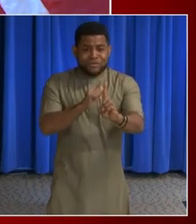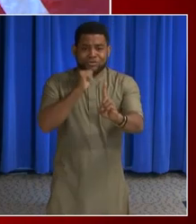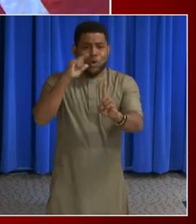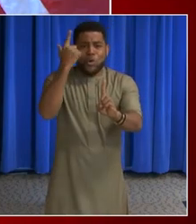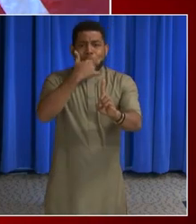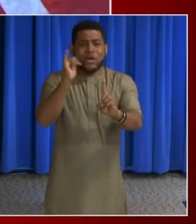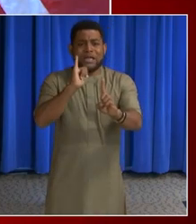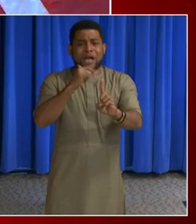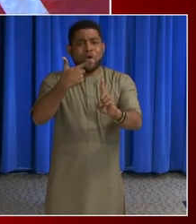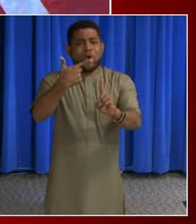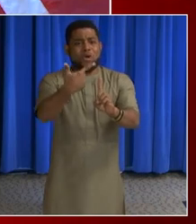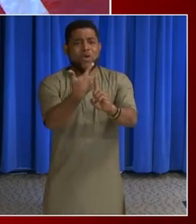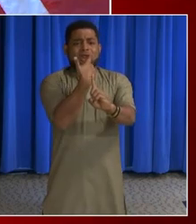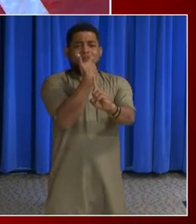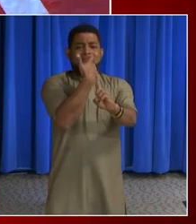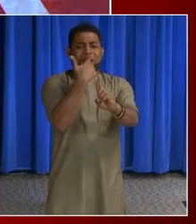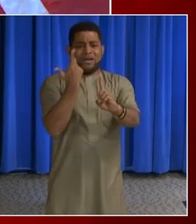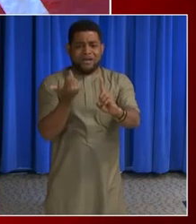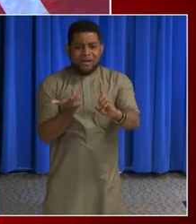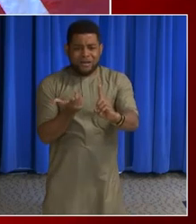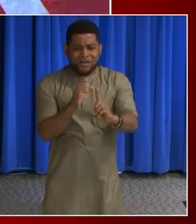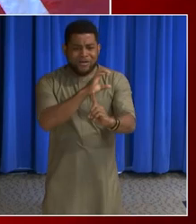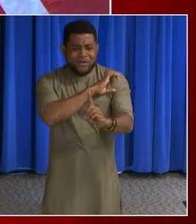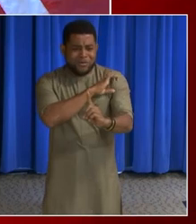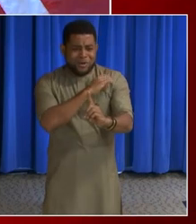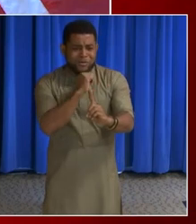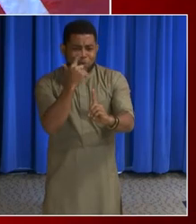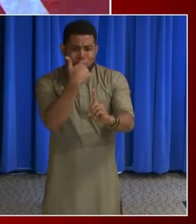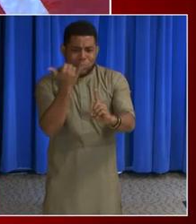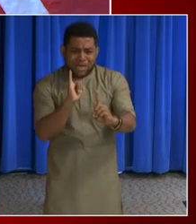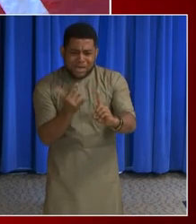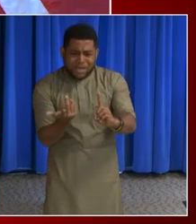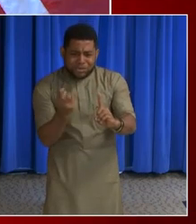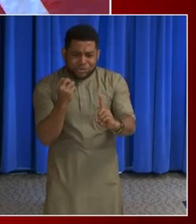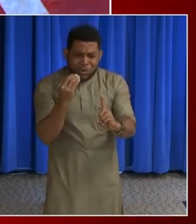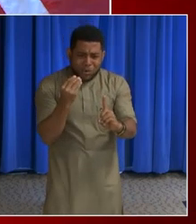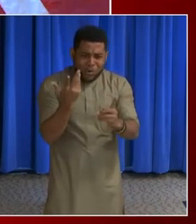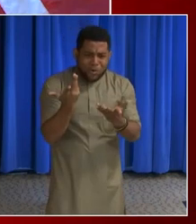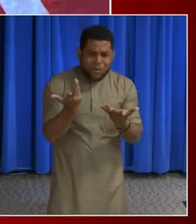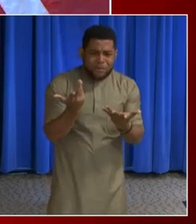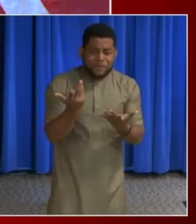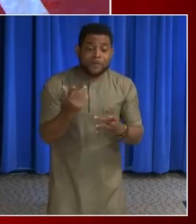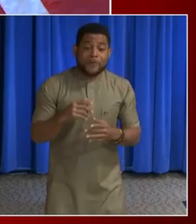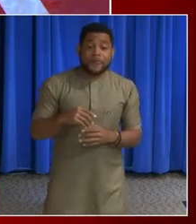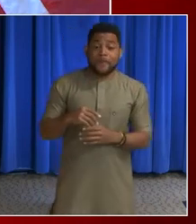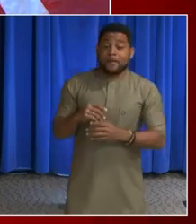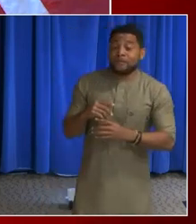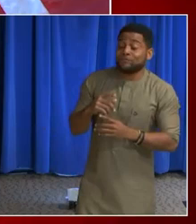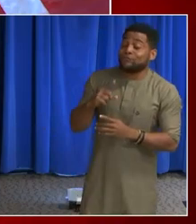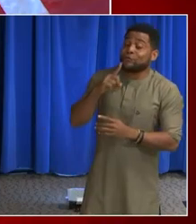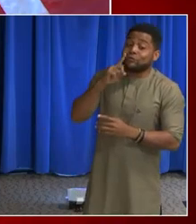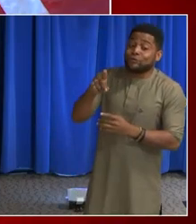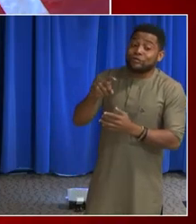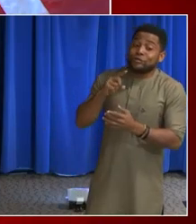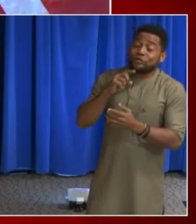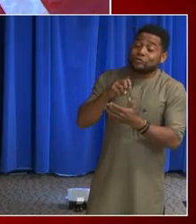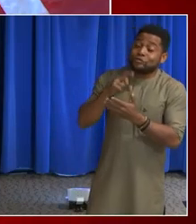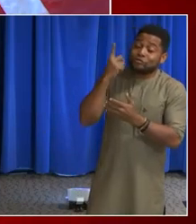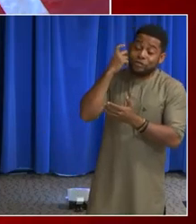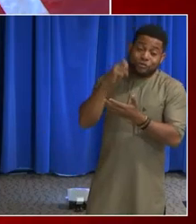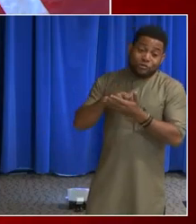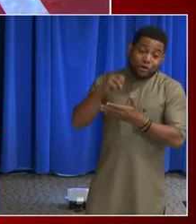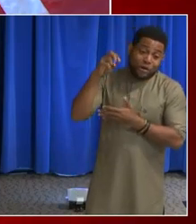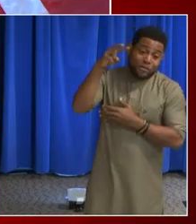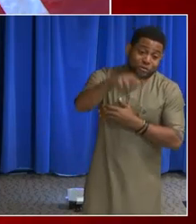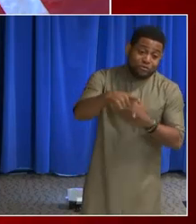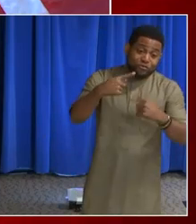or at anyone at that time. Mark, I think you're jumping way out there to say draw the conclusion